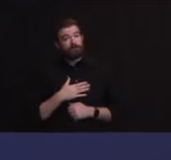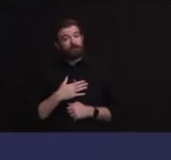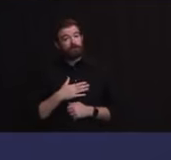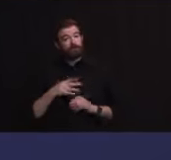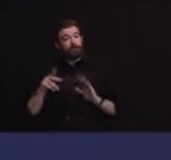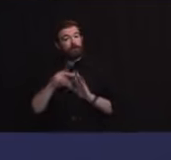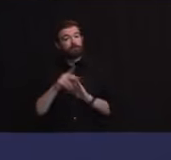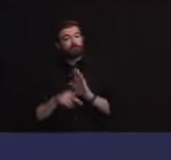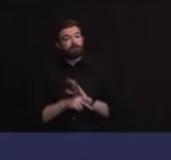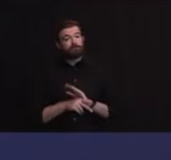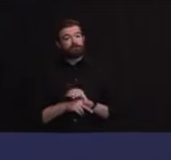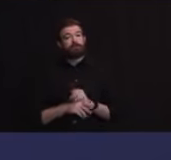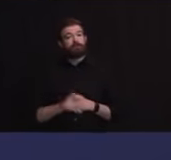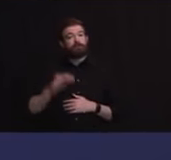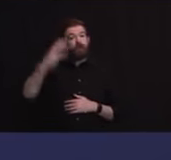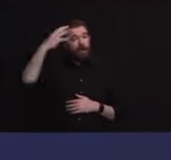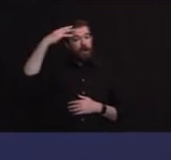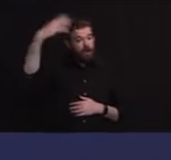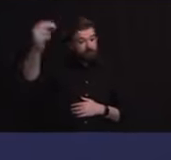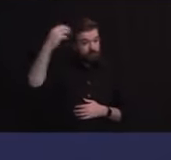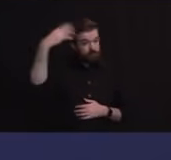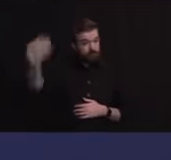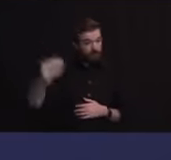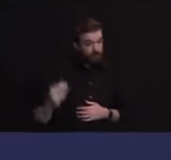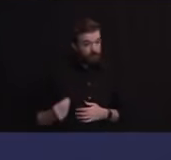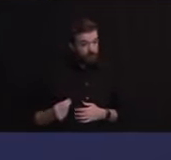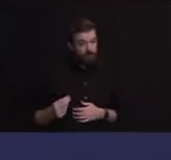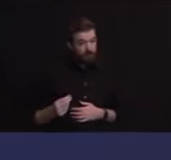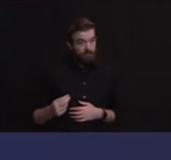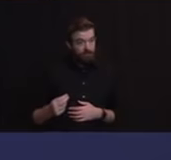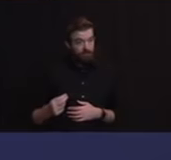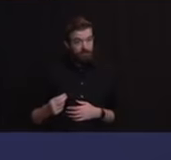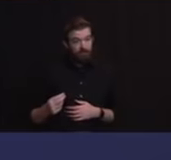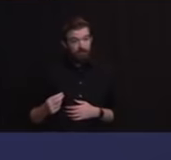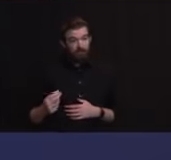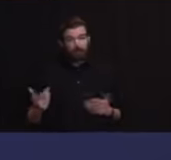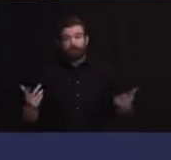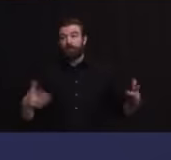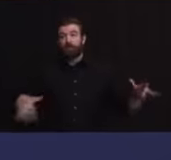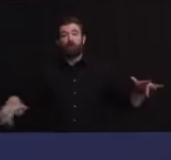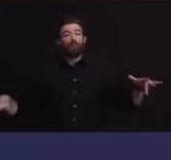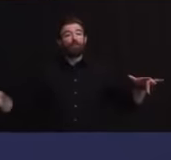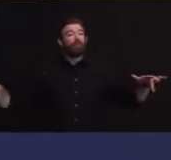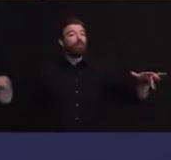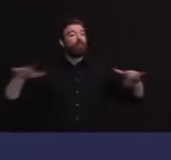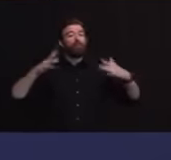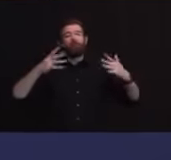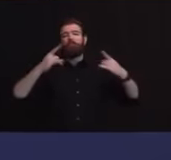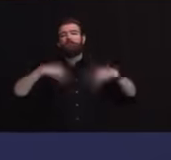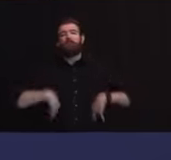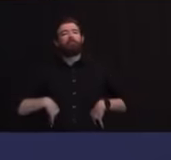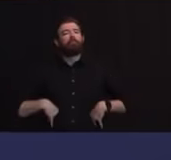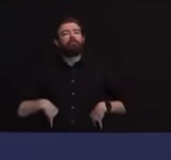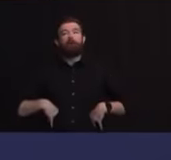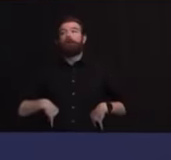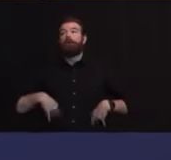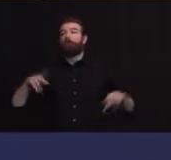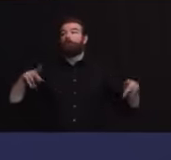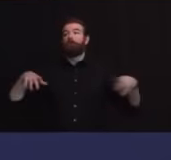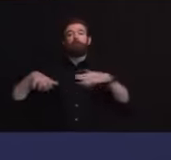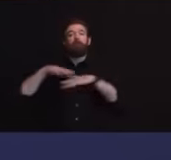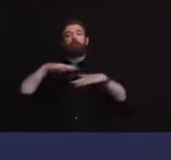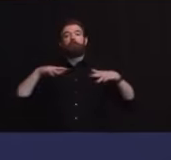outside and you can't socially distance, you should wear your mask, but if you can, you don't need to. And that obviously does not include someone in your own